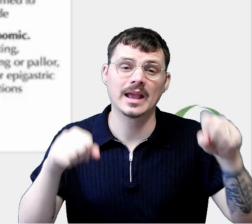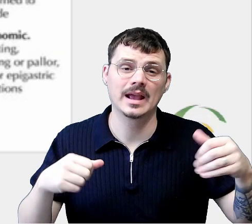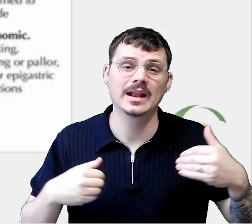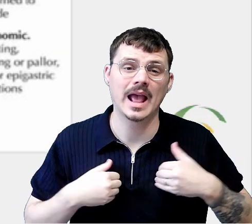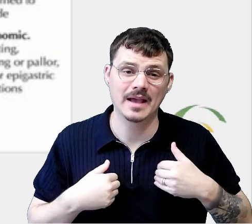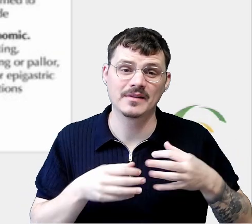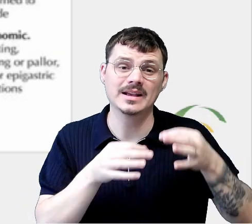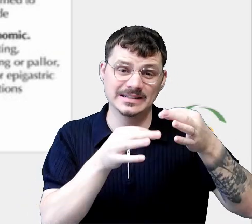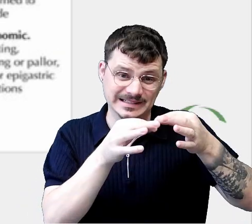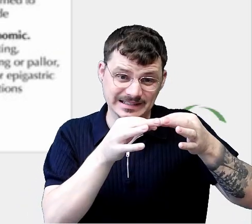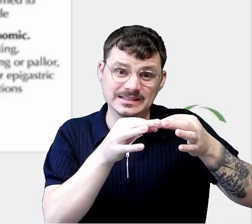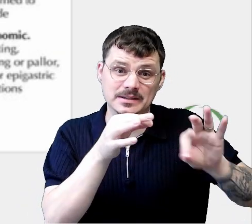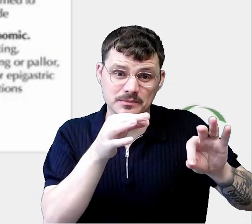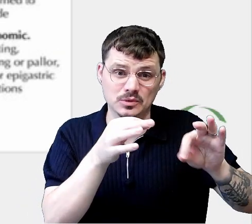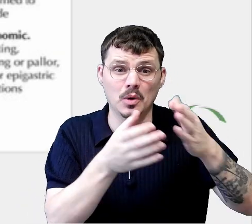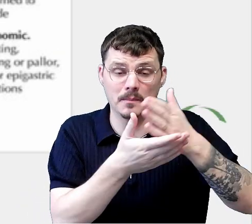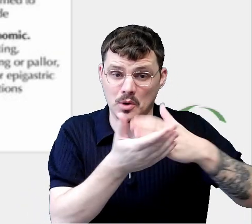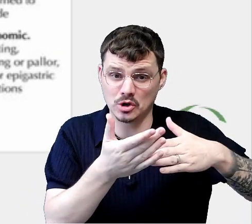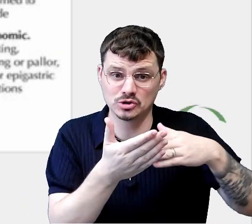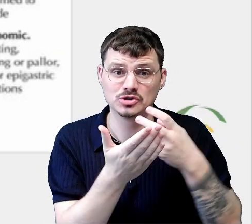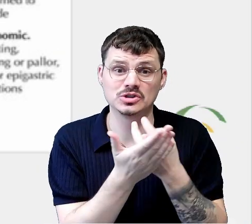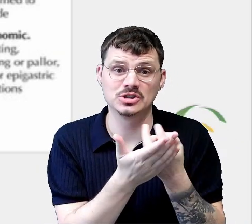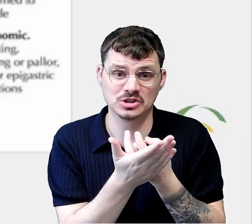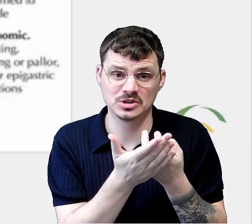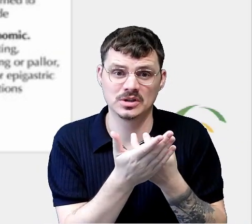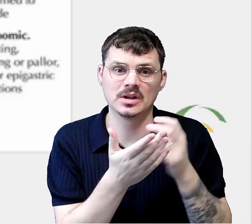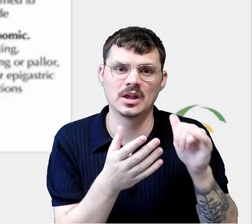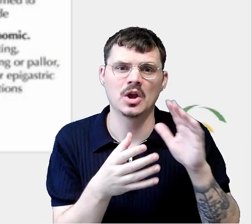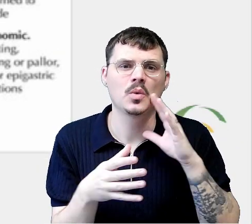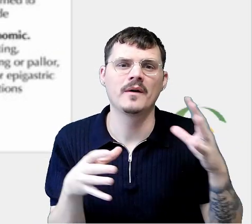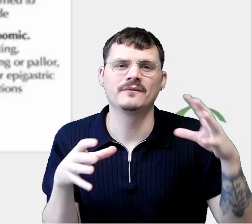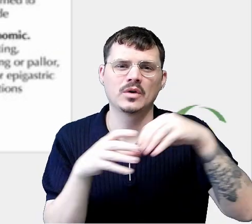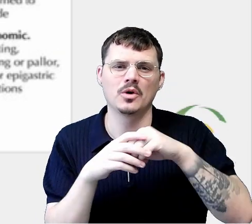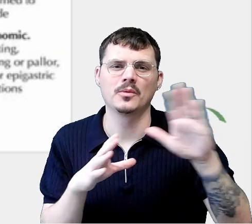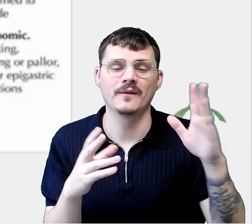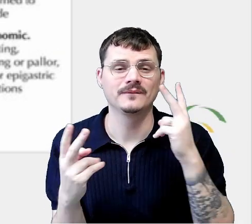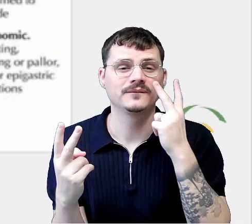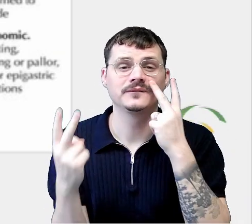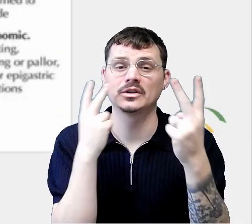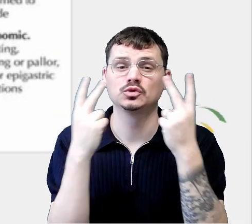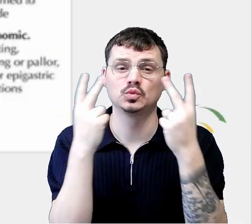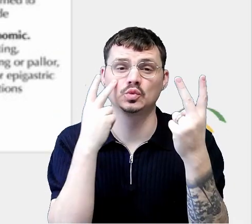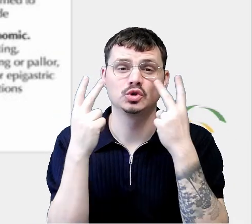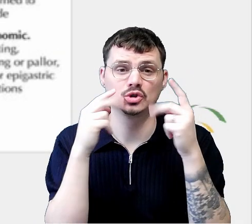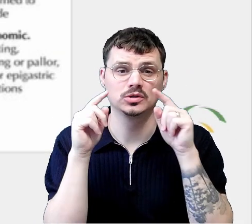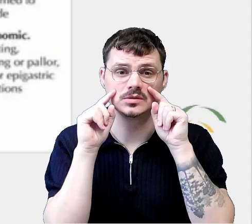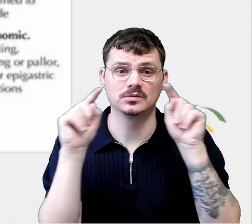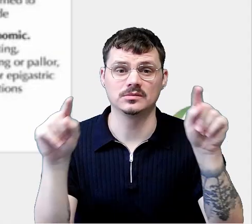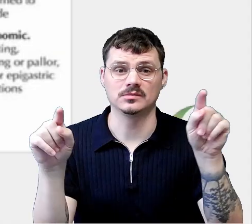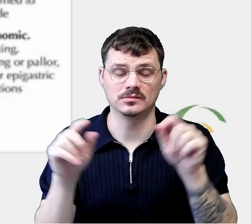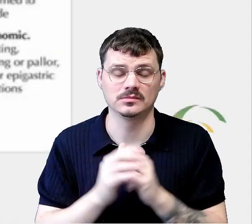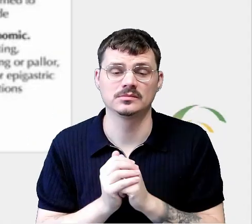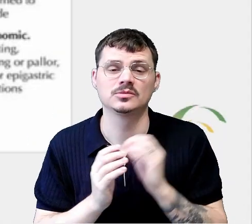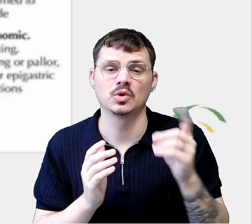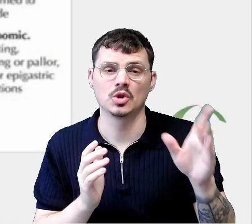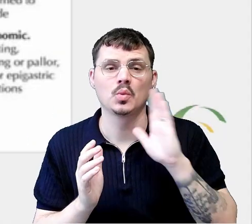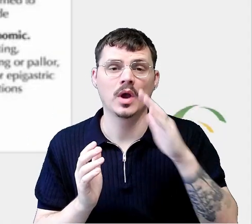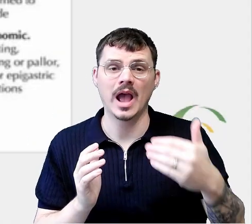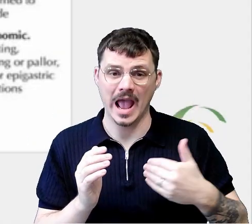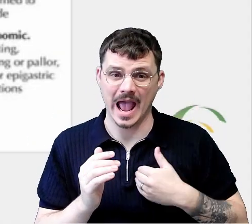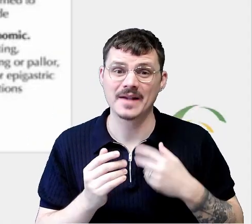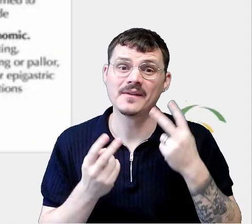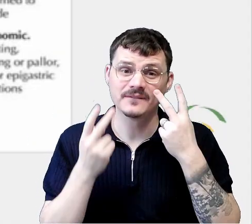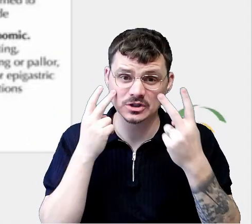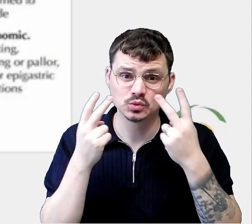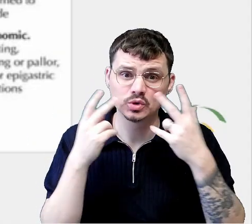simple seizures, simple partial seizures involving the visual cortex. So they will have